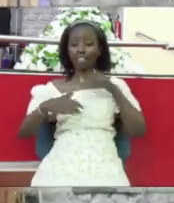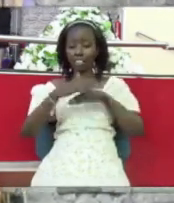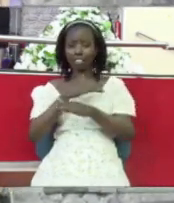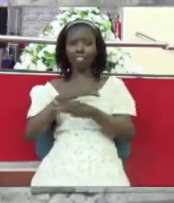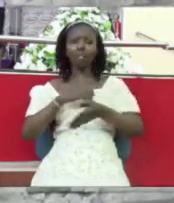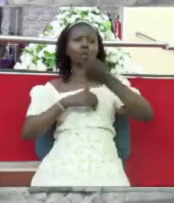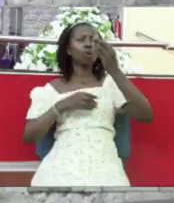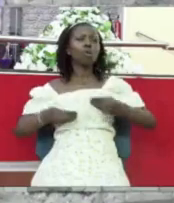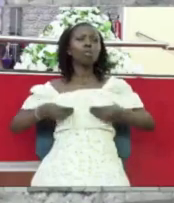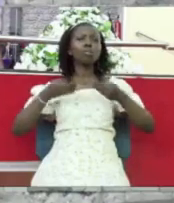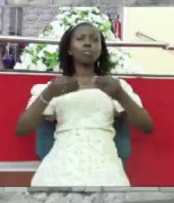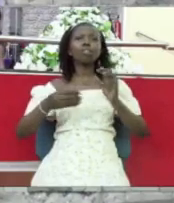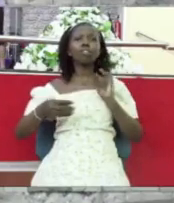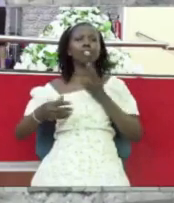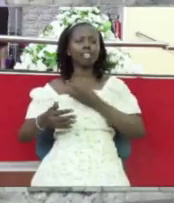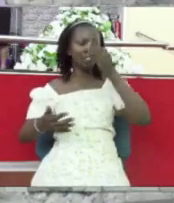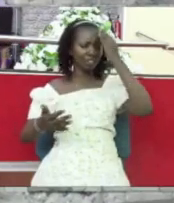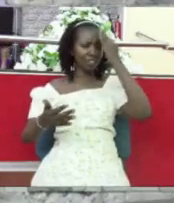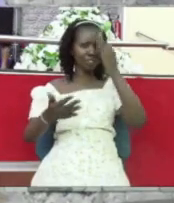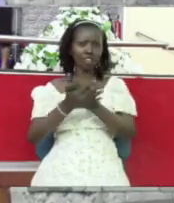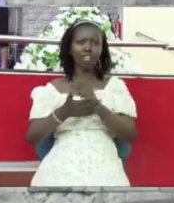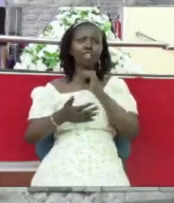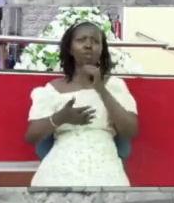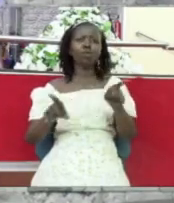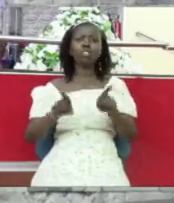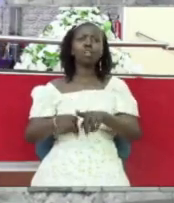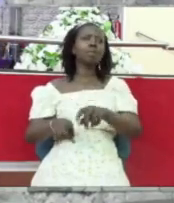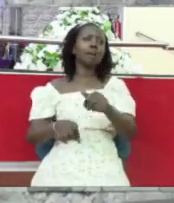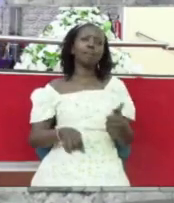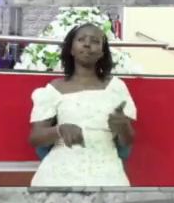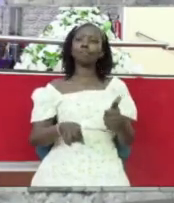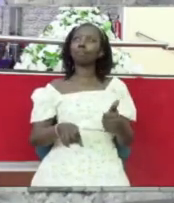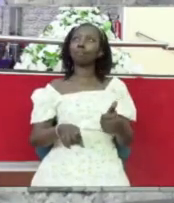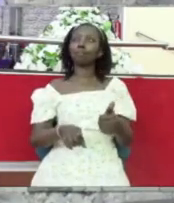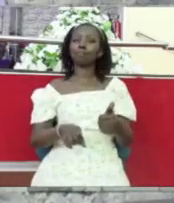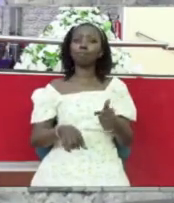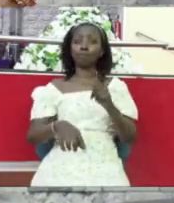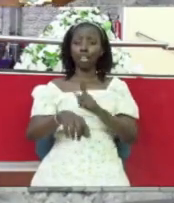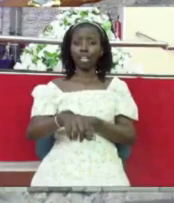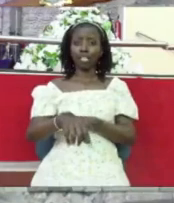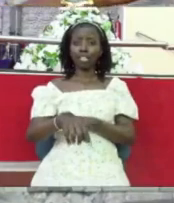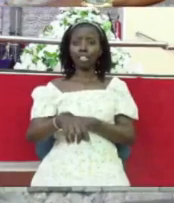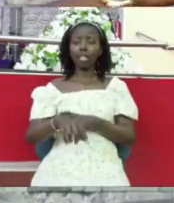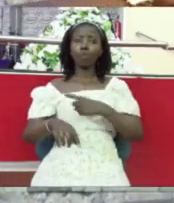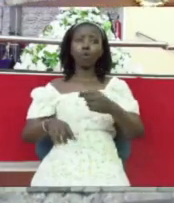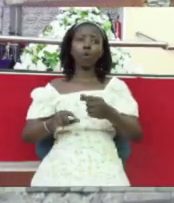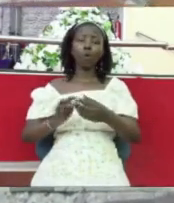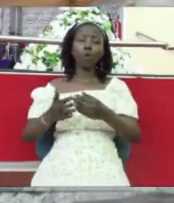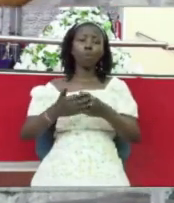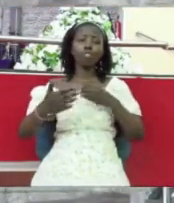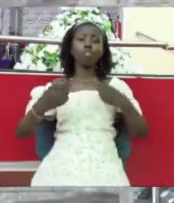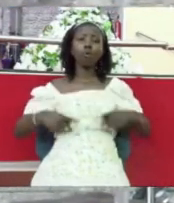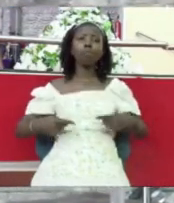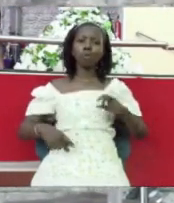has given us a faith that is not like any other. Mungu ametupatia imani ambayo ni nzuri. When you appear before people, they will see that your faith